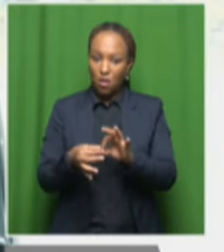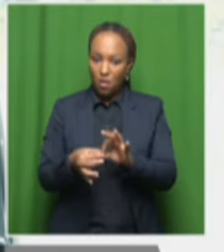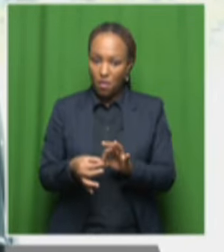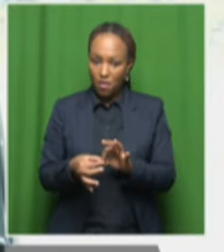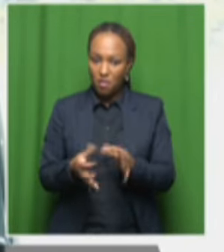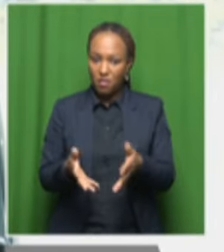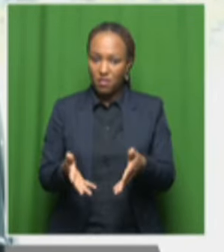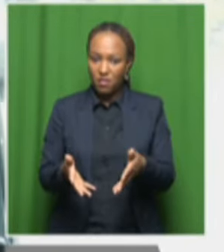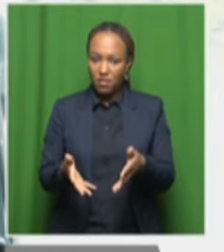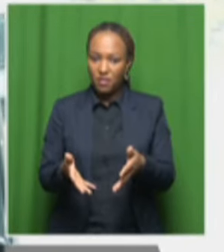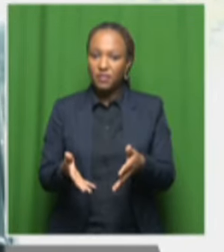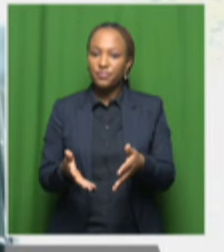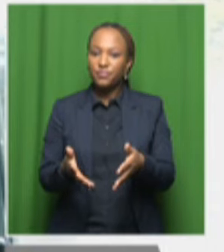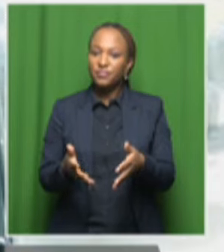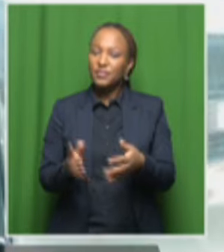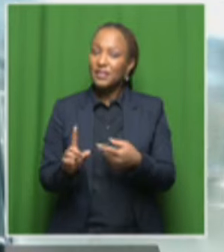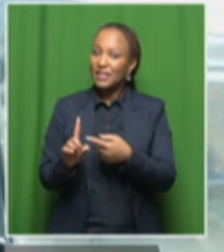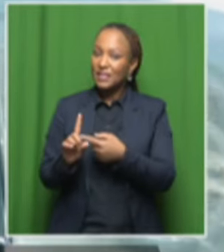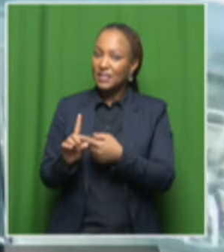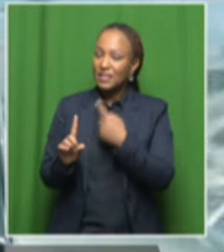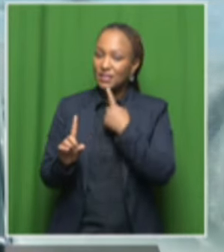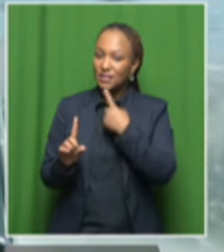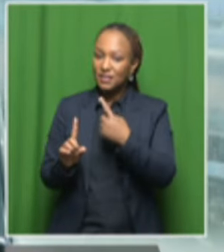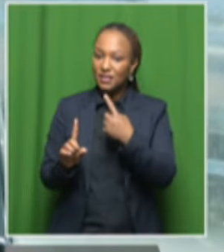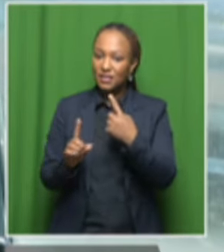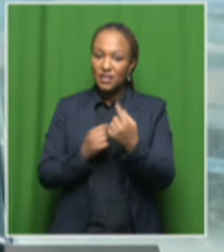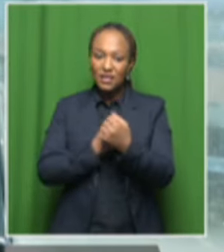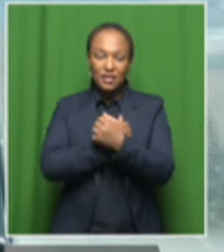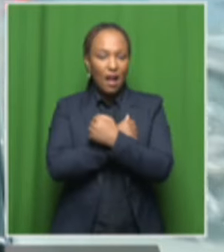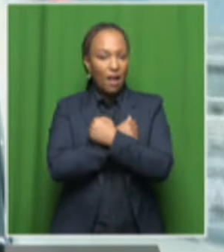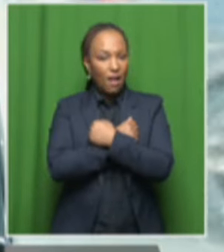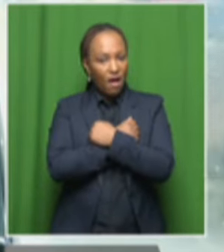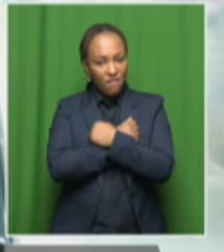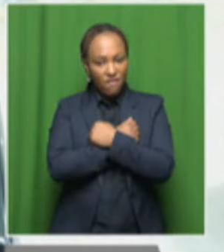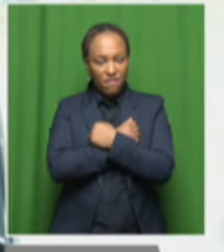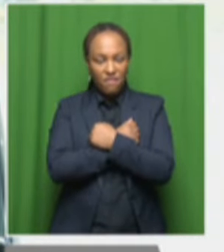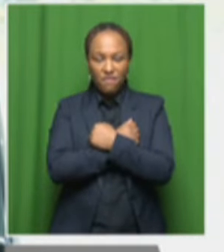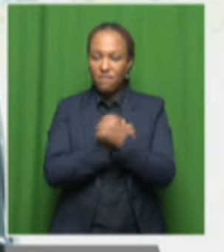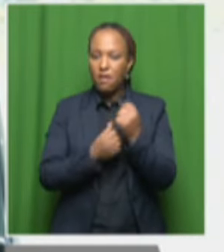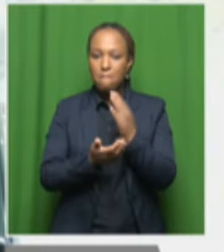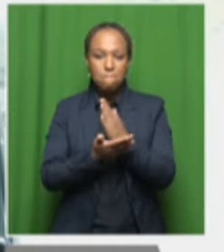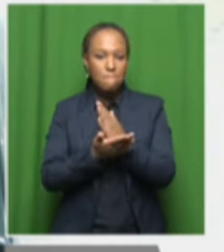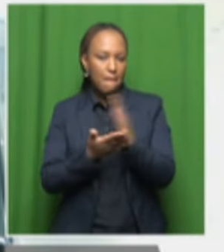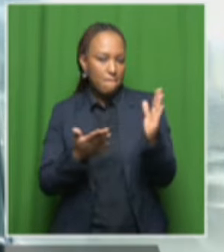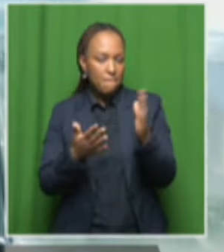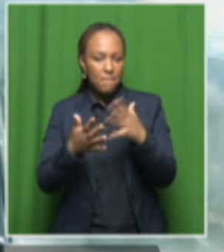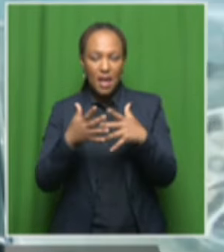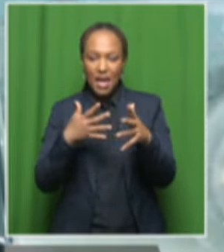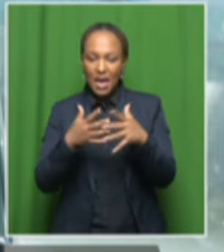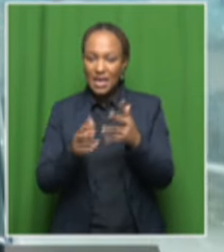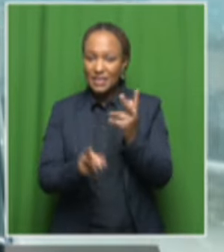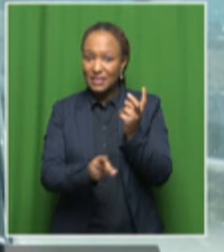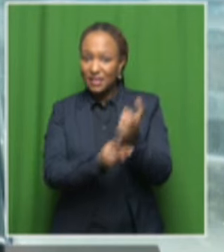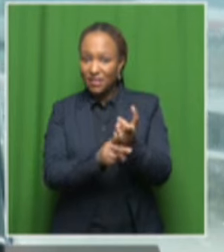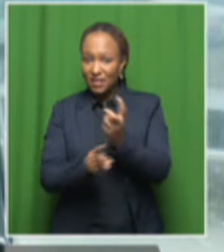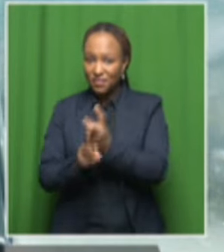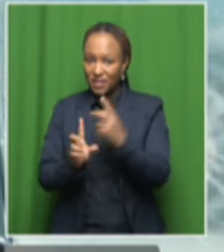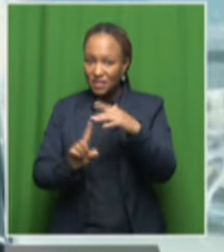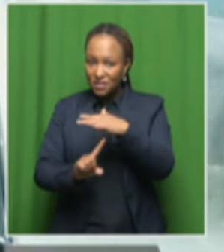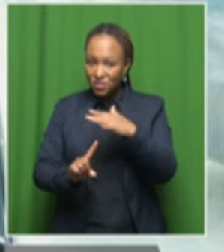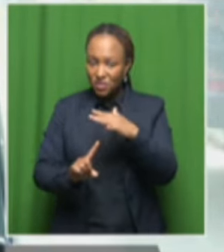and stating that that love was not going to be diminished by any difficult